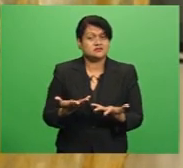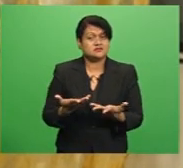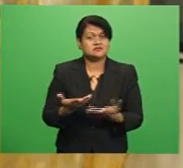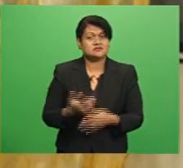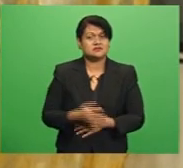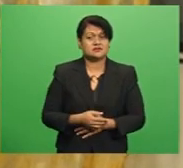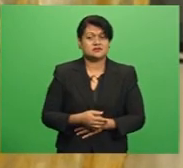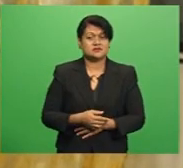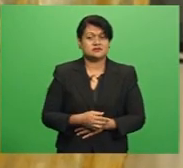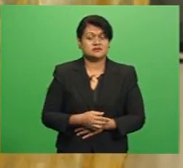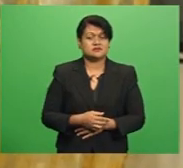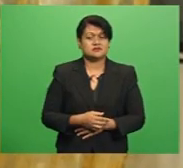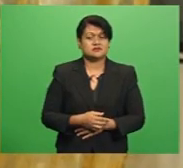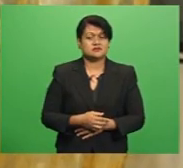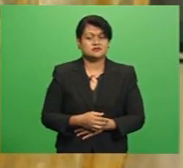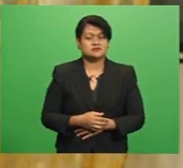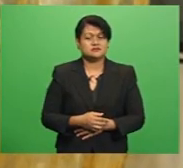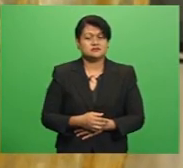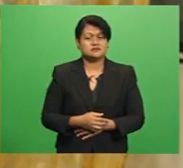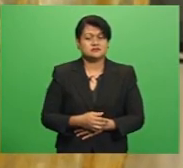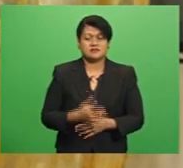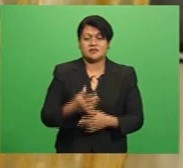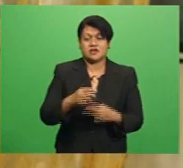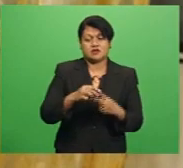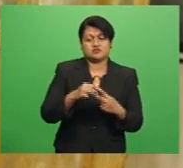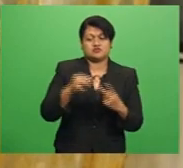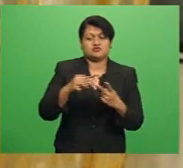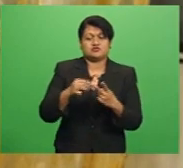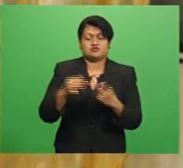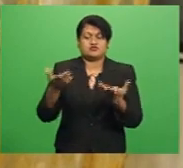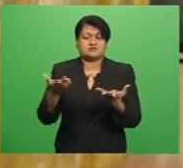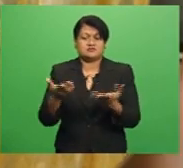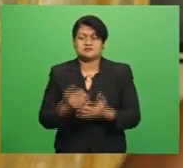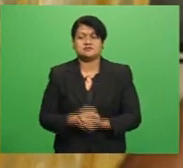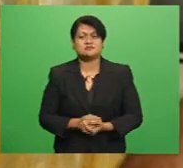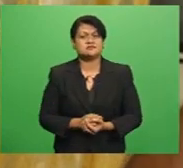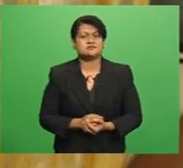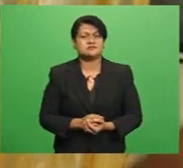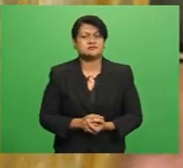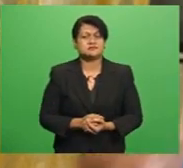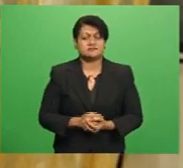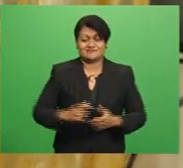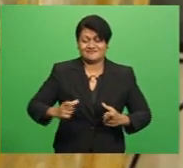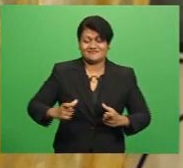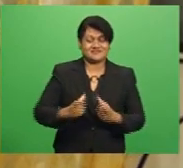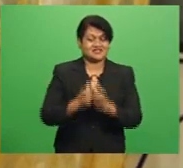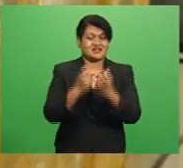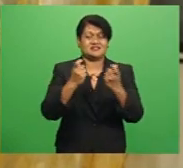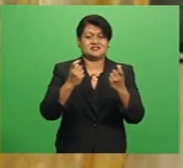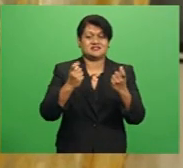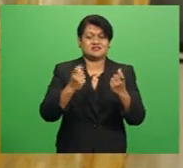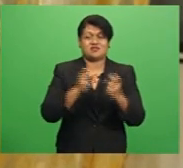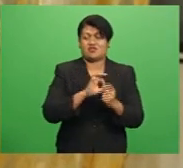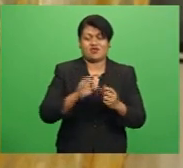via whichever medium they choose, including the courts. These challenges are not deterring the